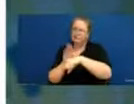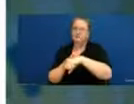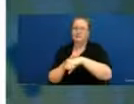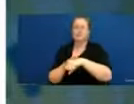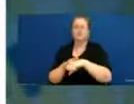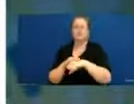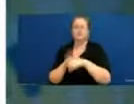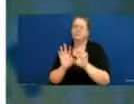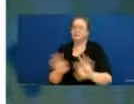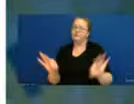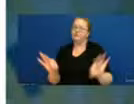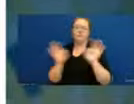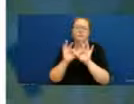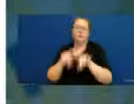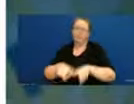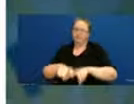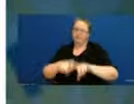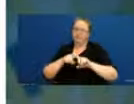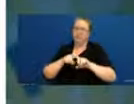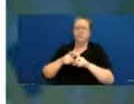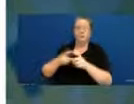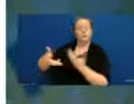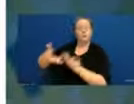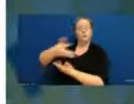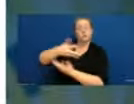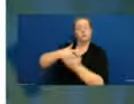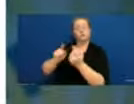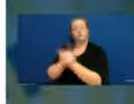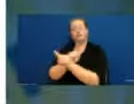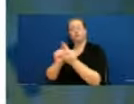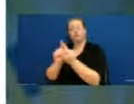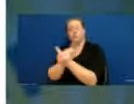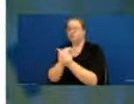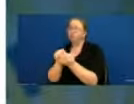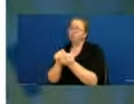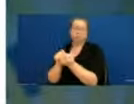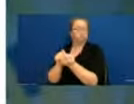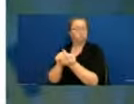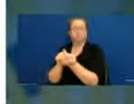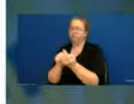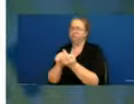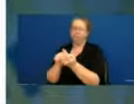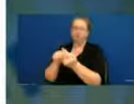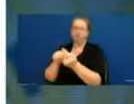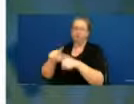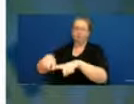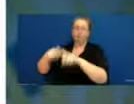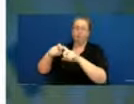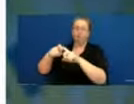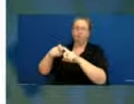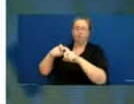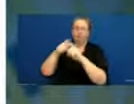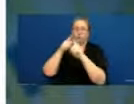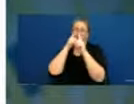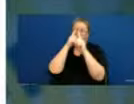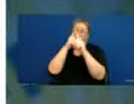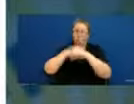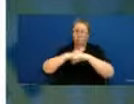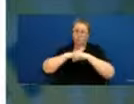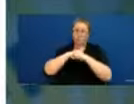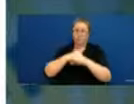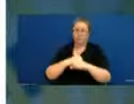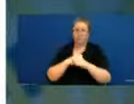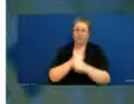to step back. We have to step back from our social interactions so that we can protect our community's health